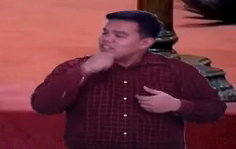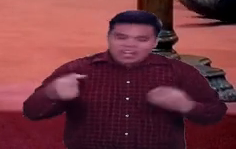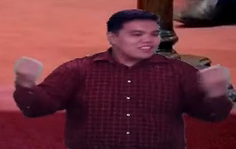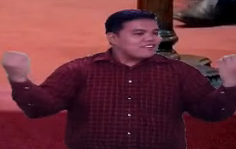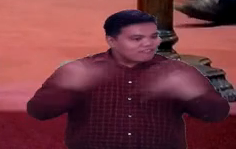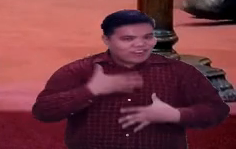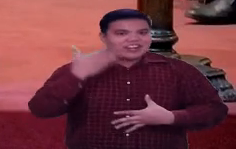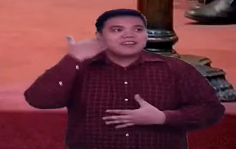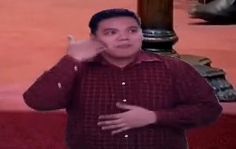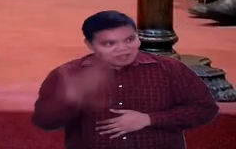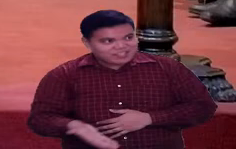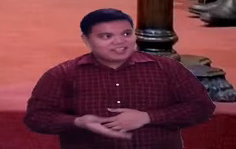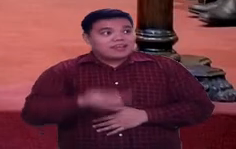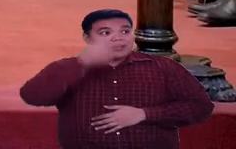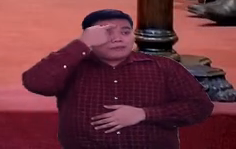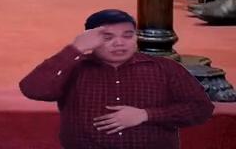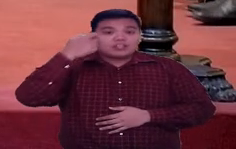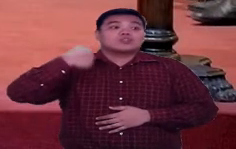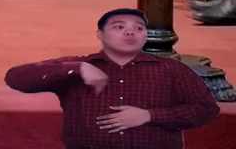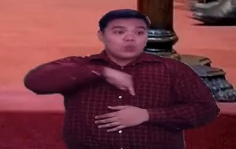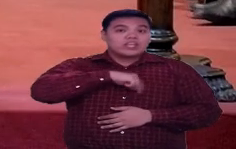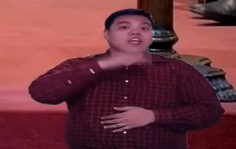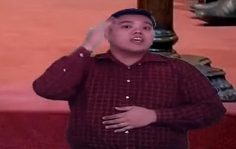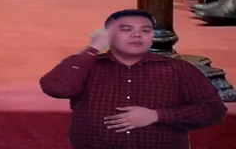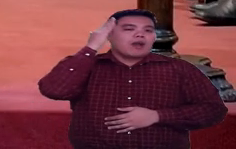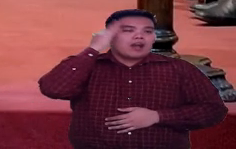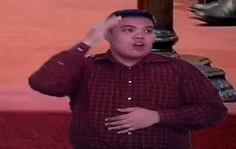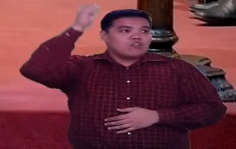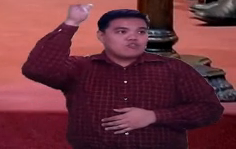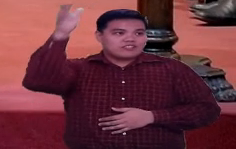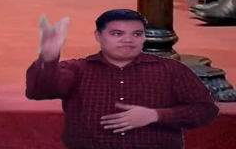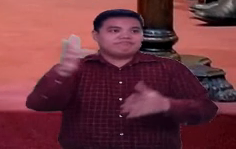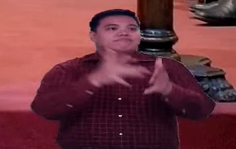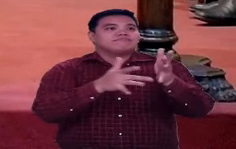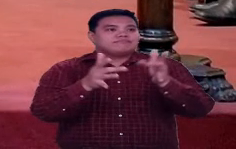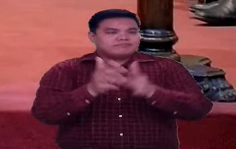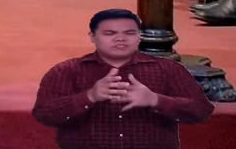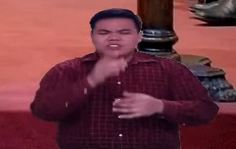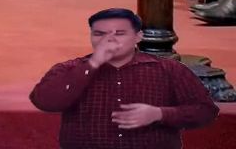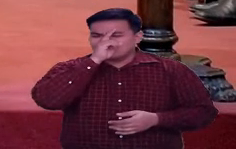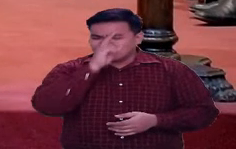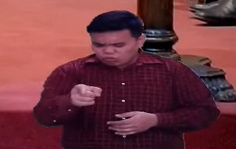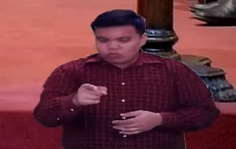to die because we know Jesus Christ. Therefore, it's